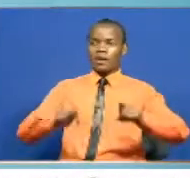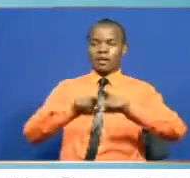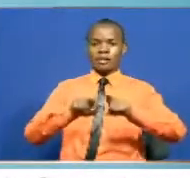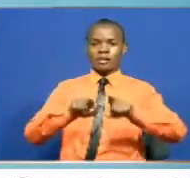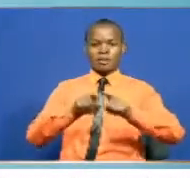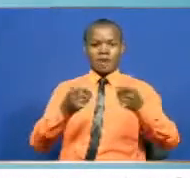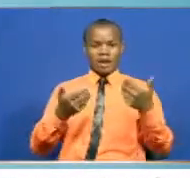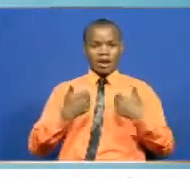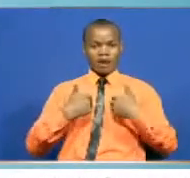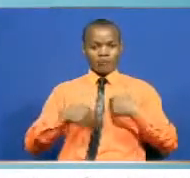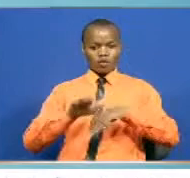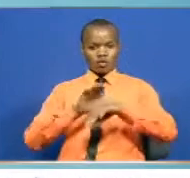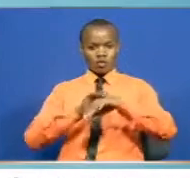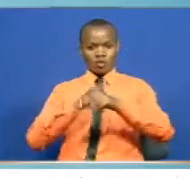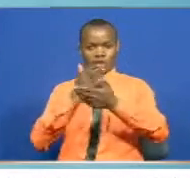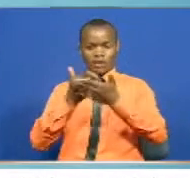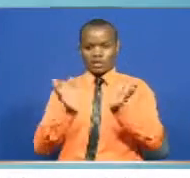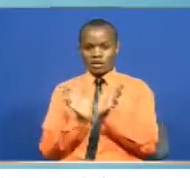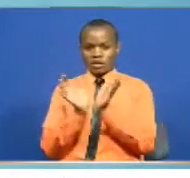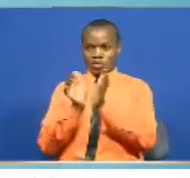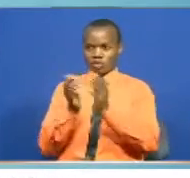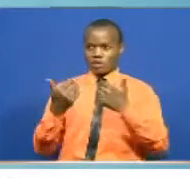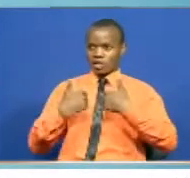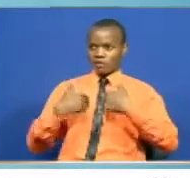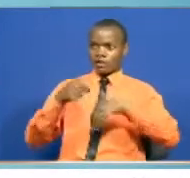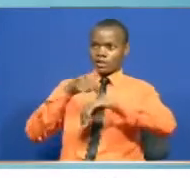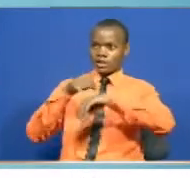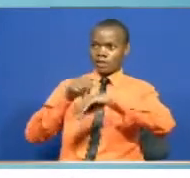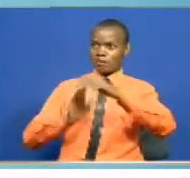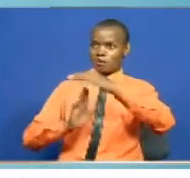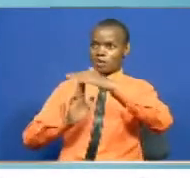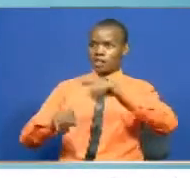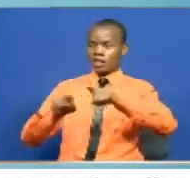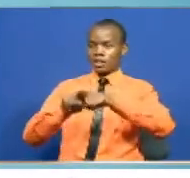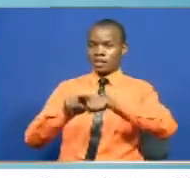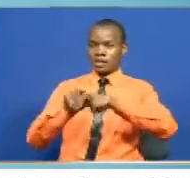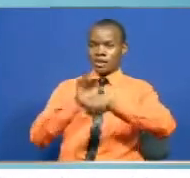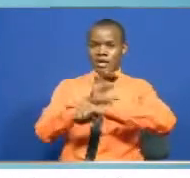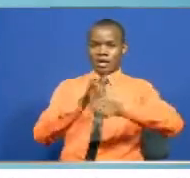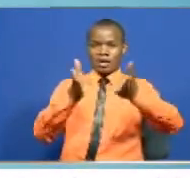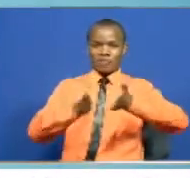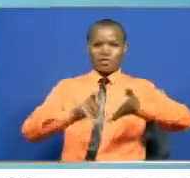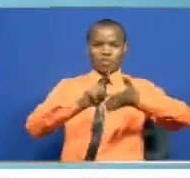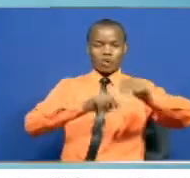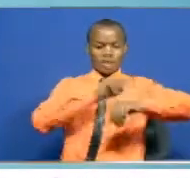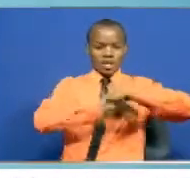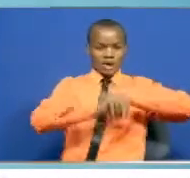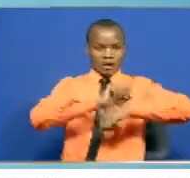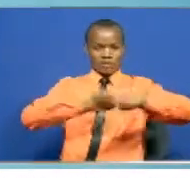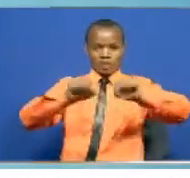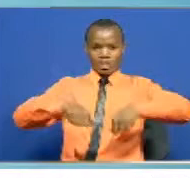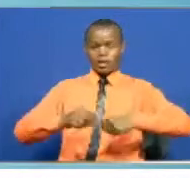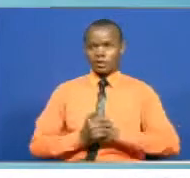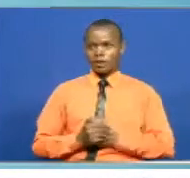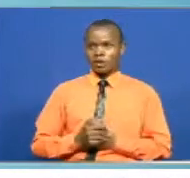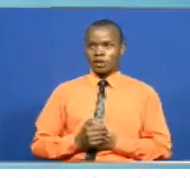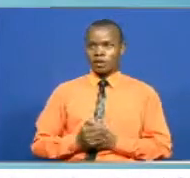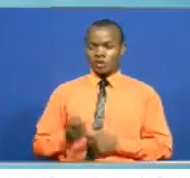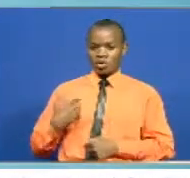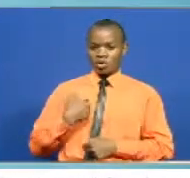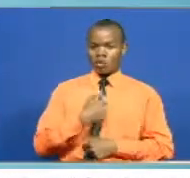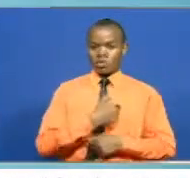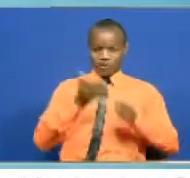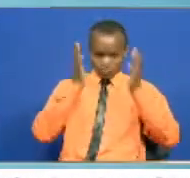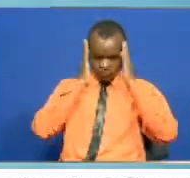that our coaches have put in for us, and the technical bench, they advise us on what we are supposed to do. So for us, we are going to focus on